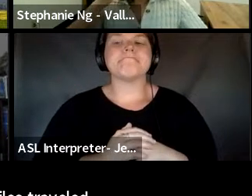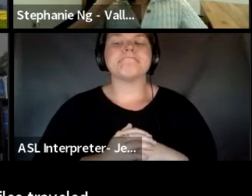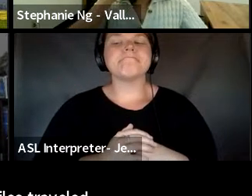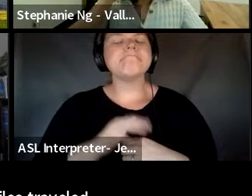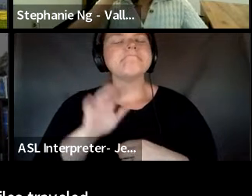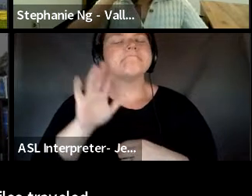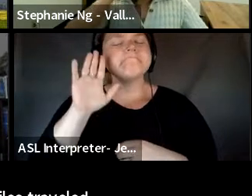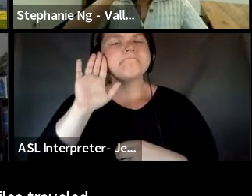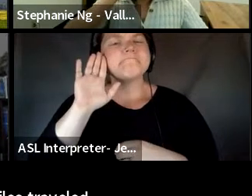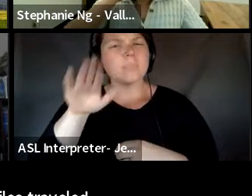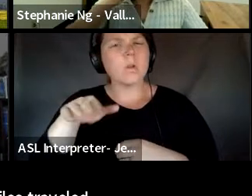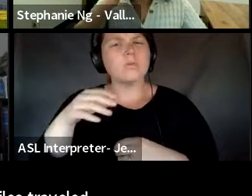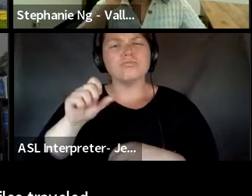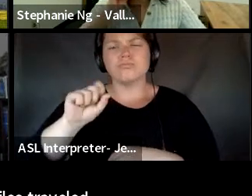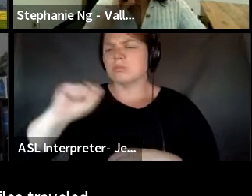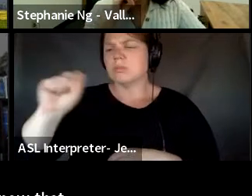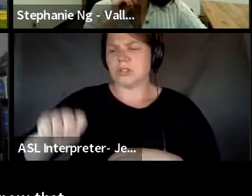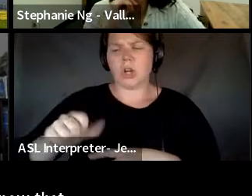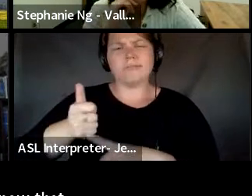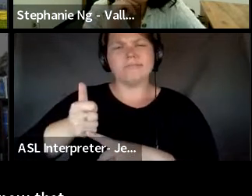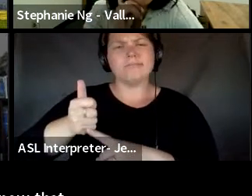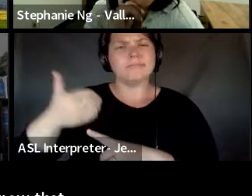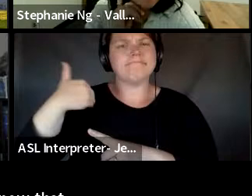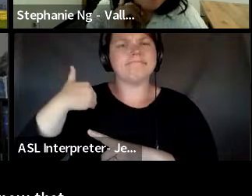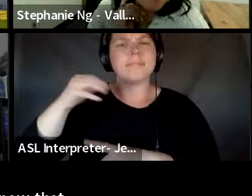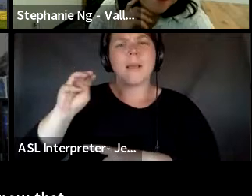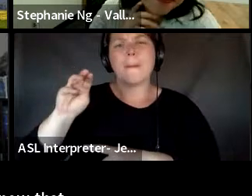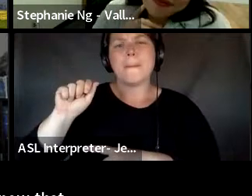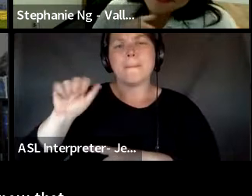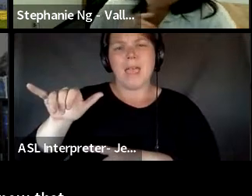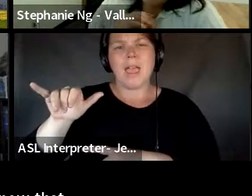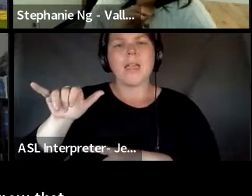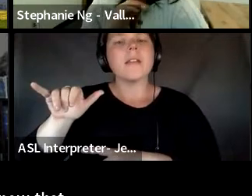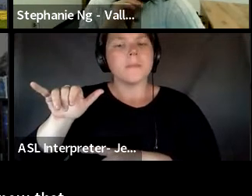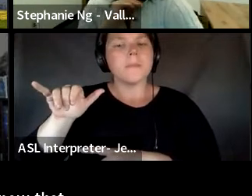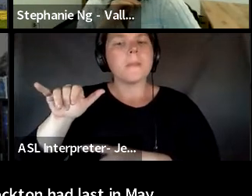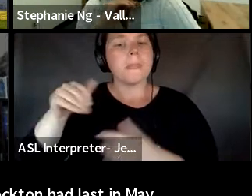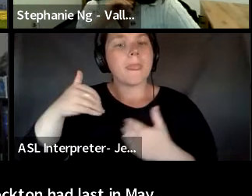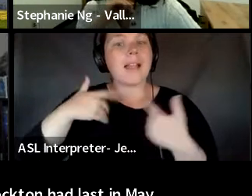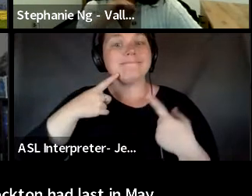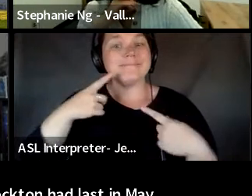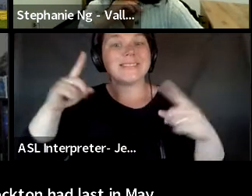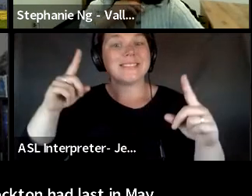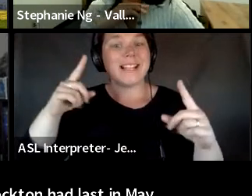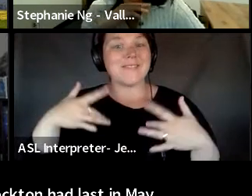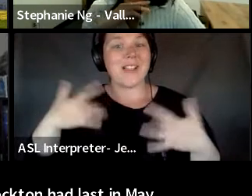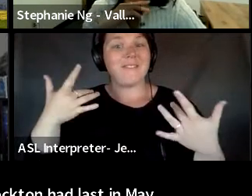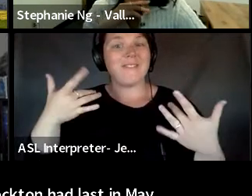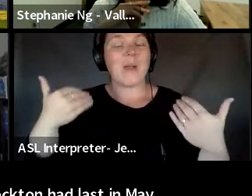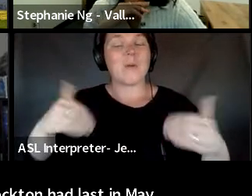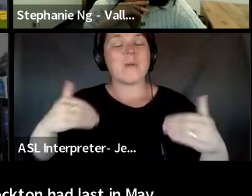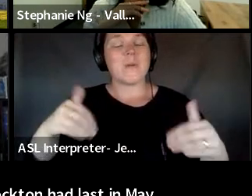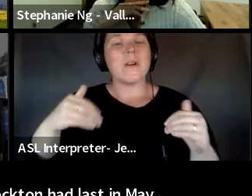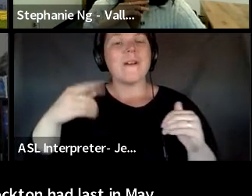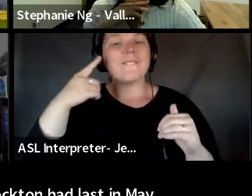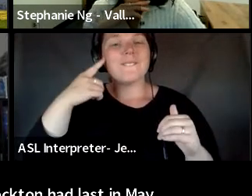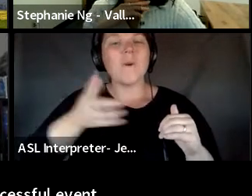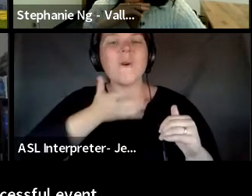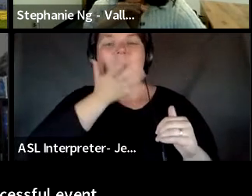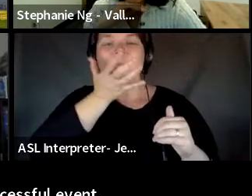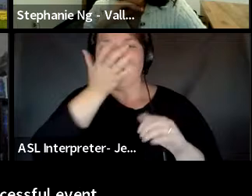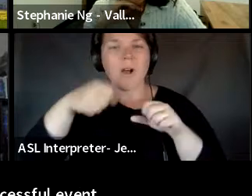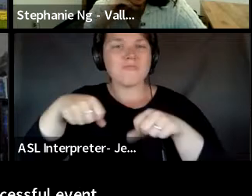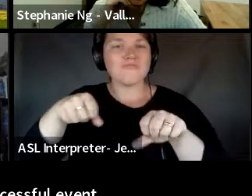Stockton had in May, a very successful event for the lawnmower